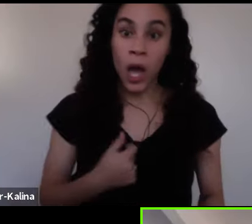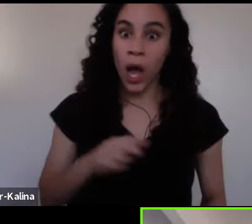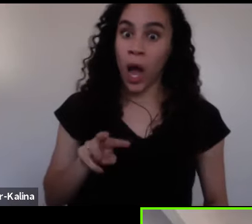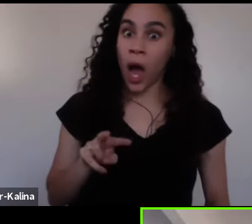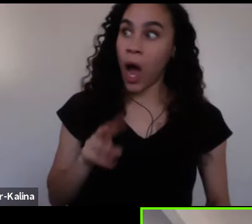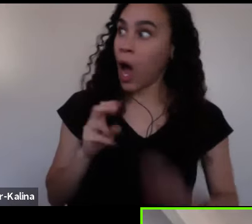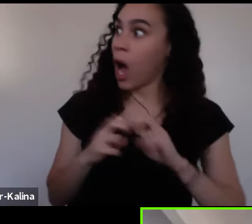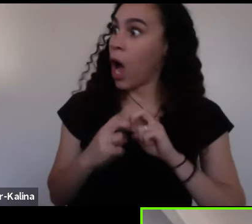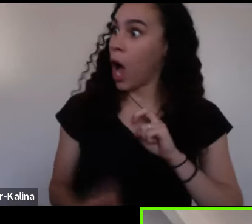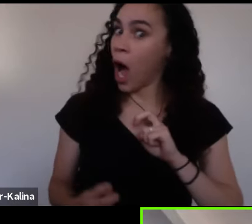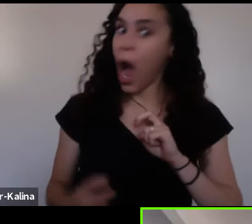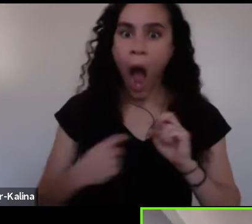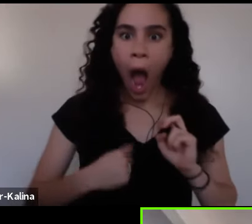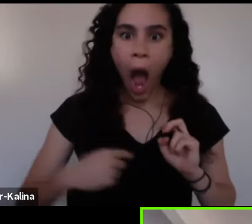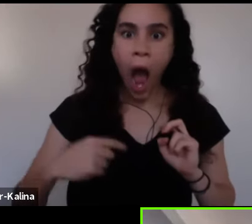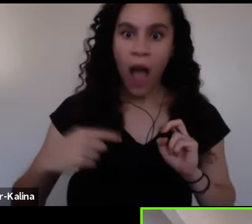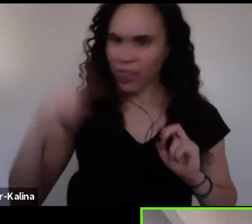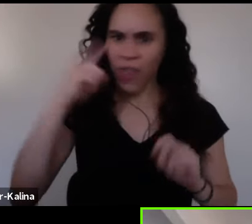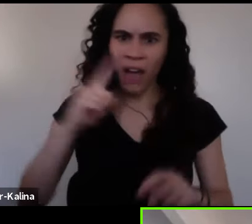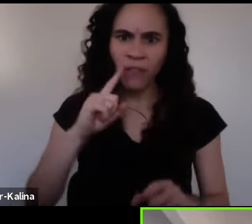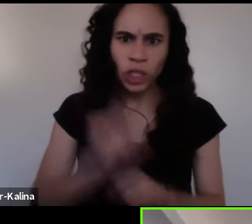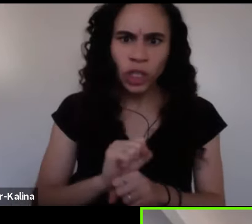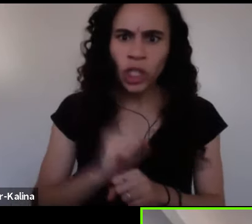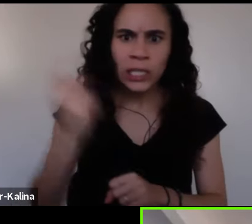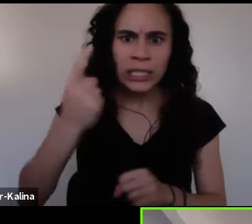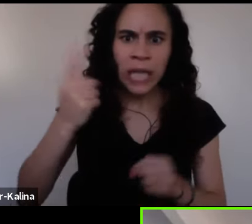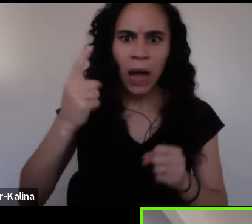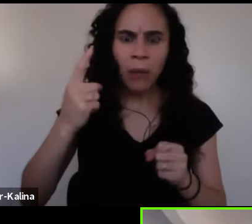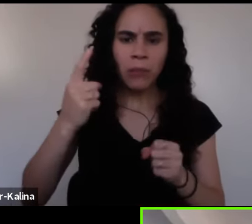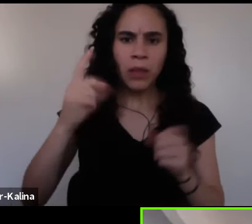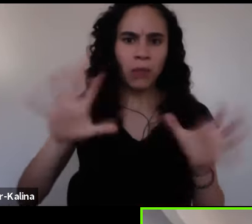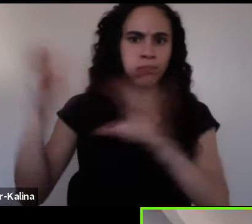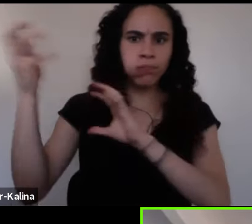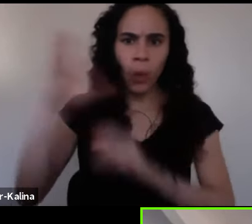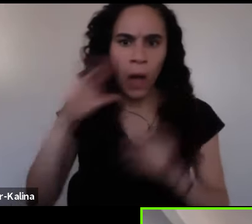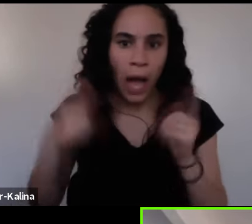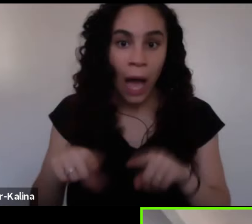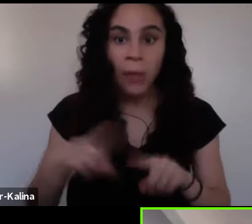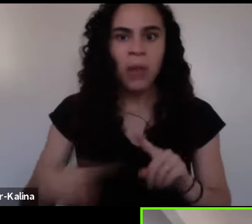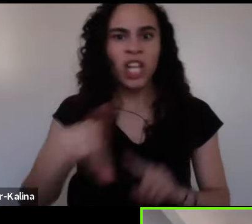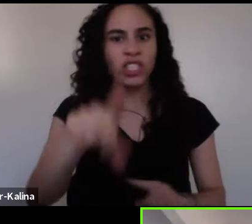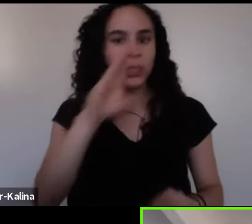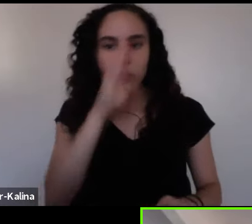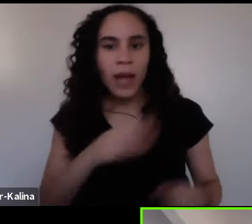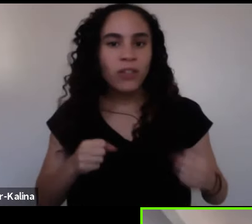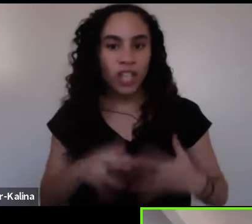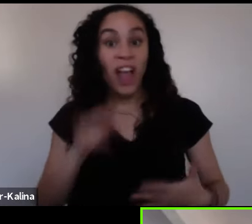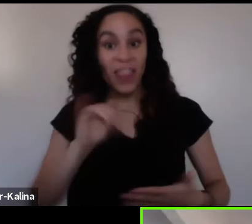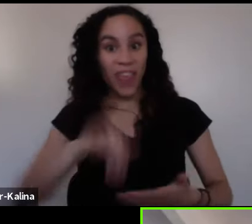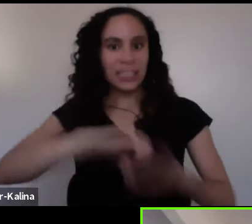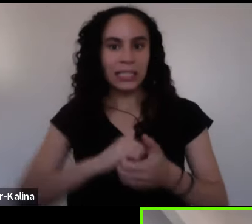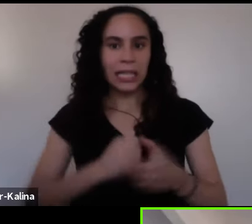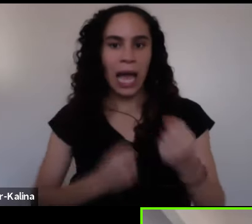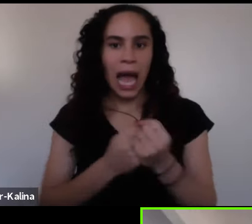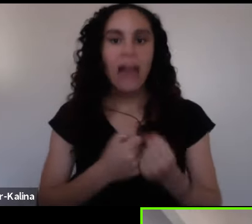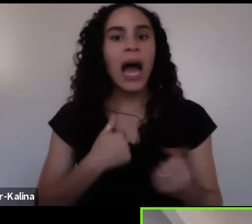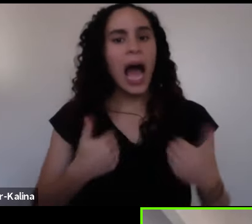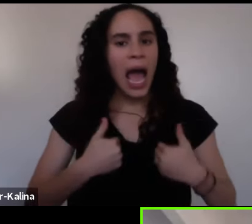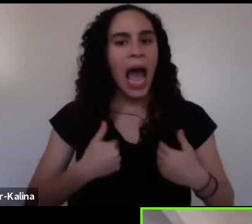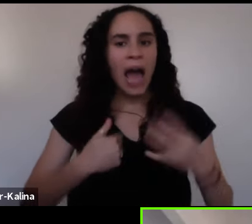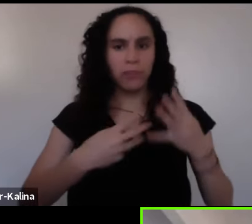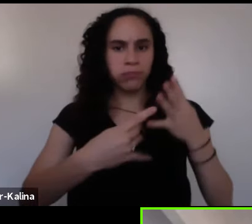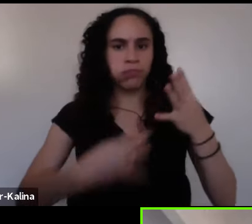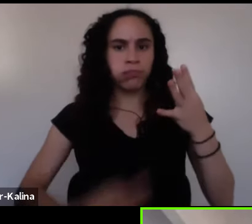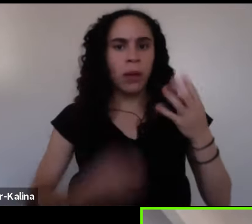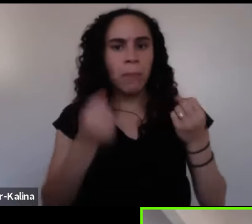but she was not scared. Yeah, that's an ally. That's an ally. And I've had a few. I've had more than a few, but that's the one that sticks out the most for